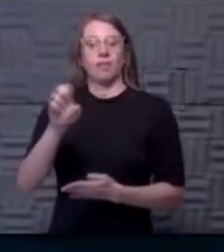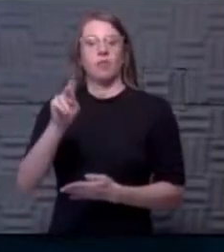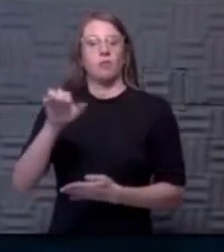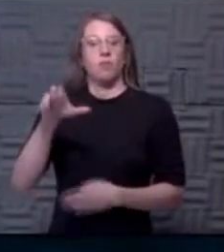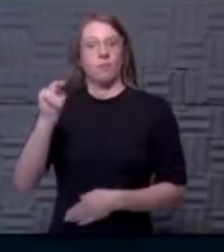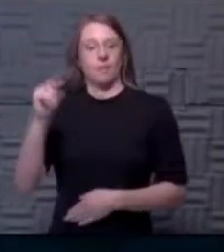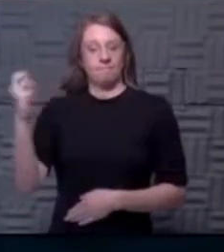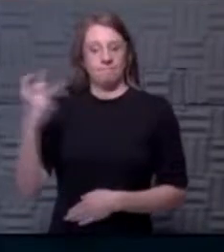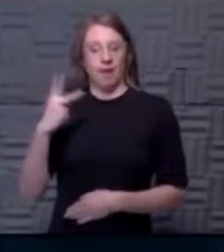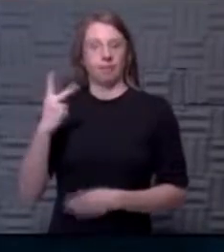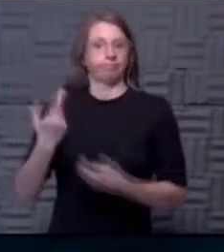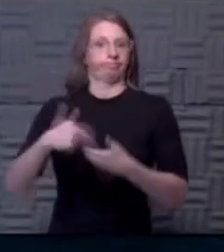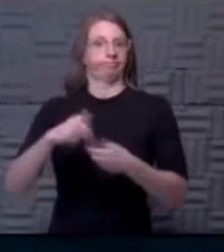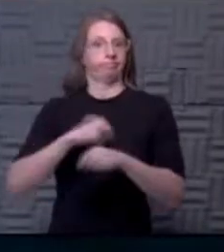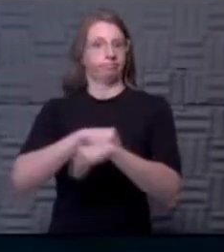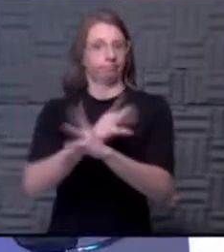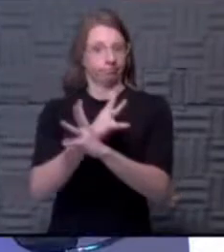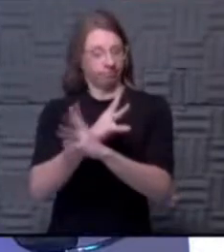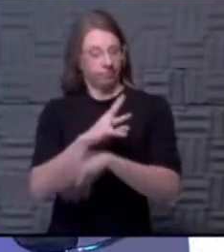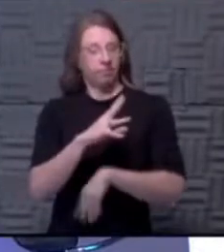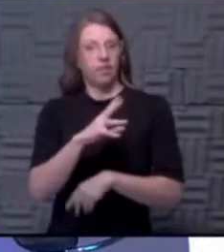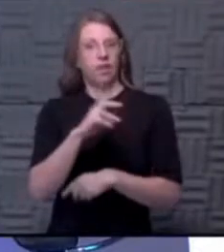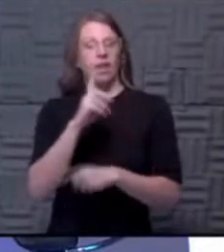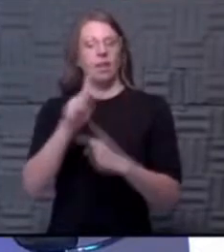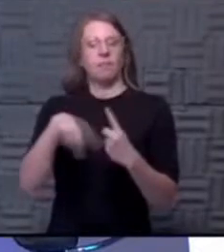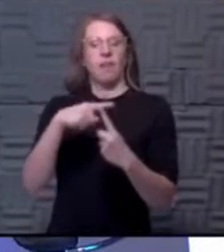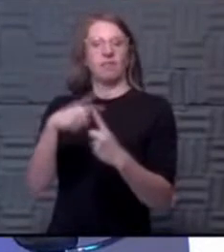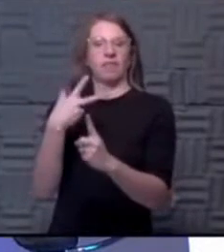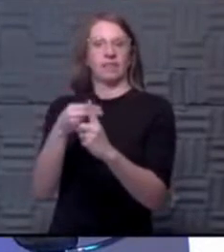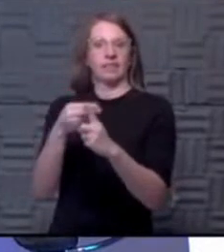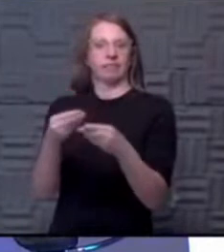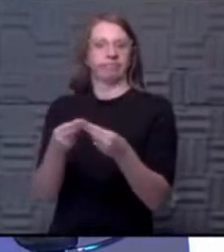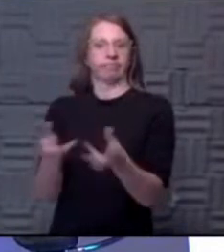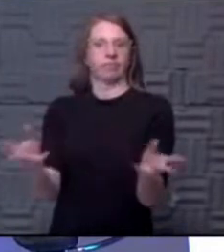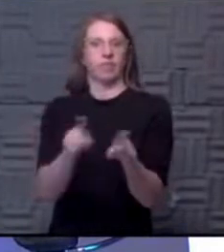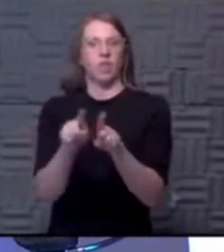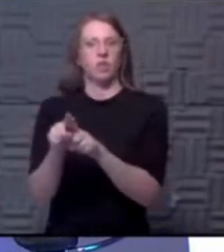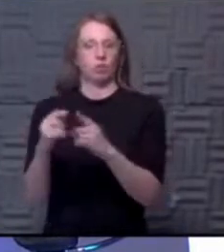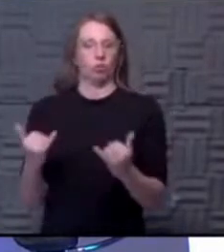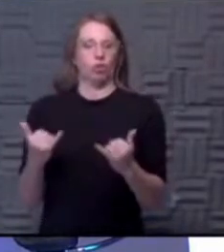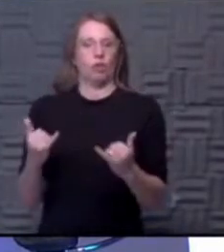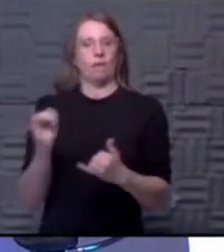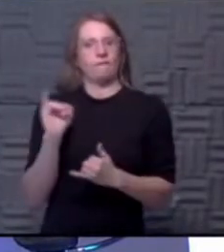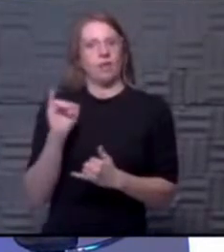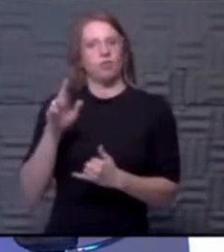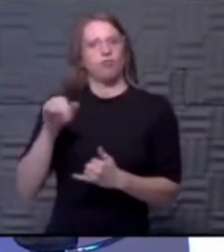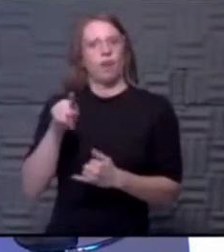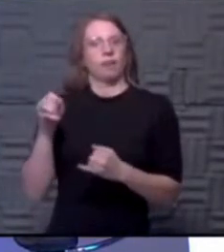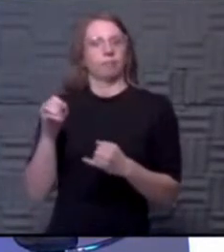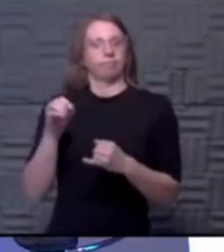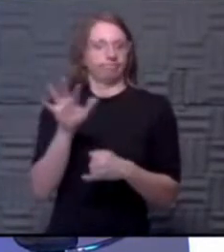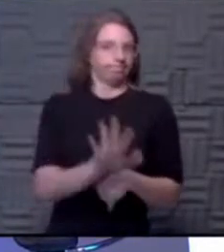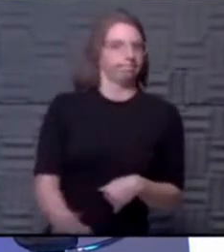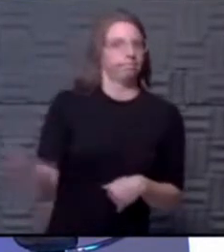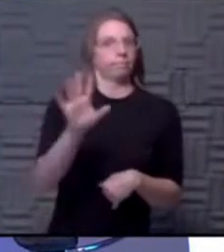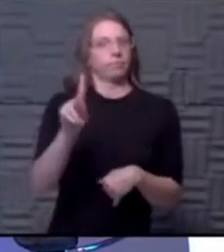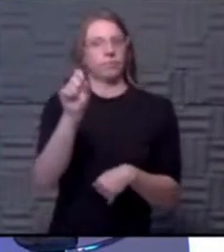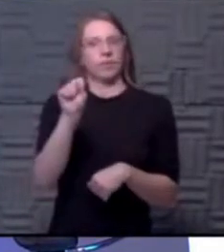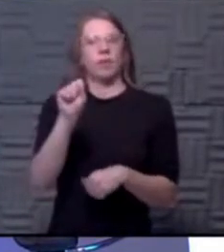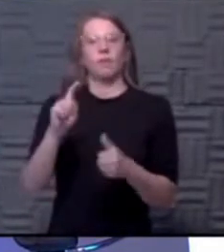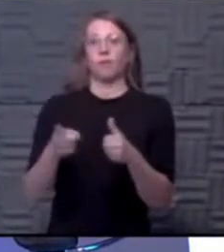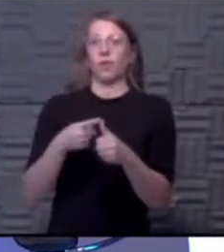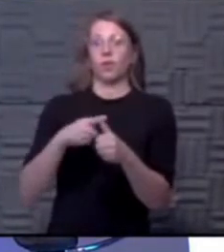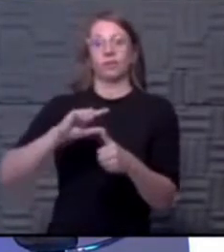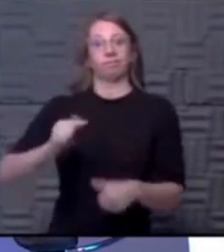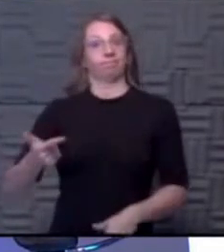an update on the vaccine rollout and a look at the current infection rates across Kansas. But first, Dr. Dana